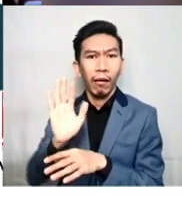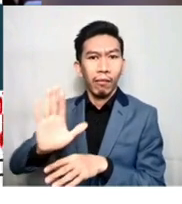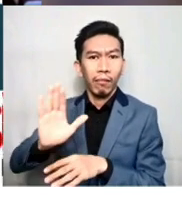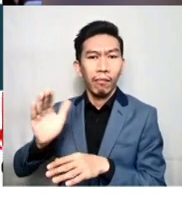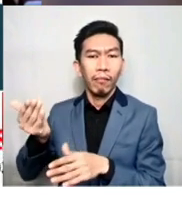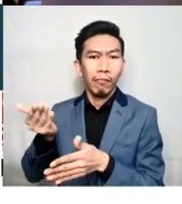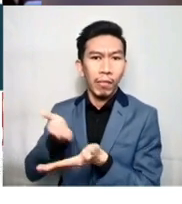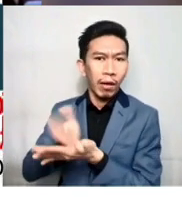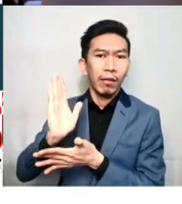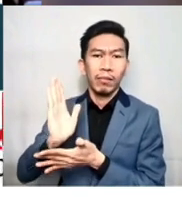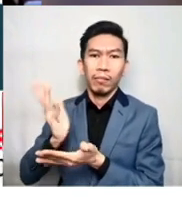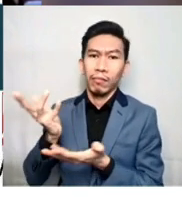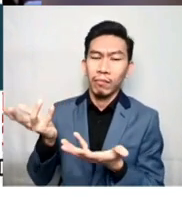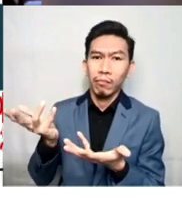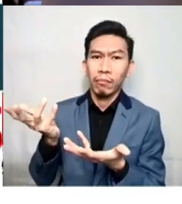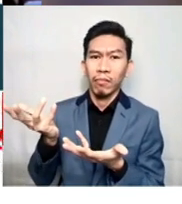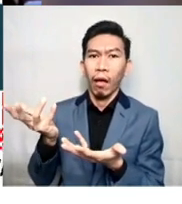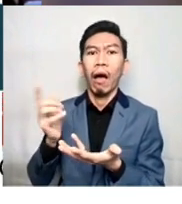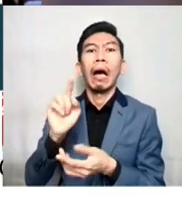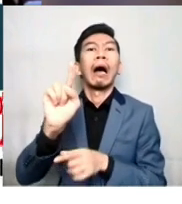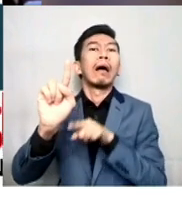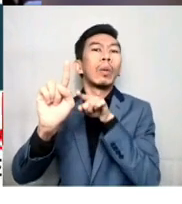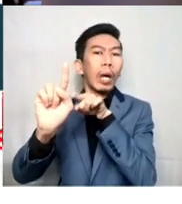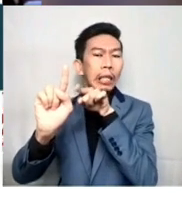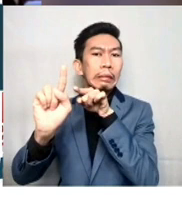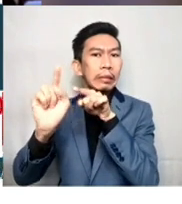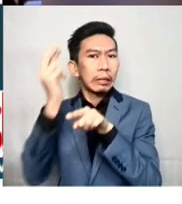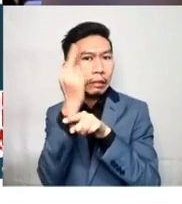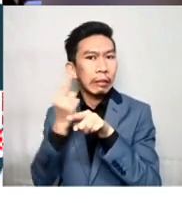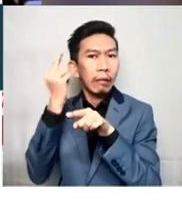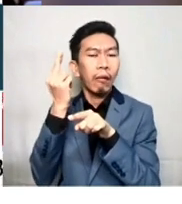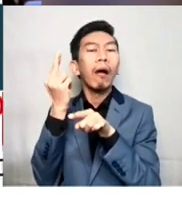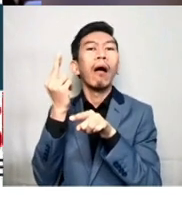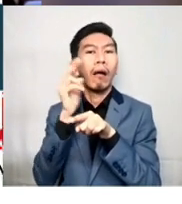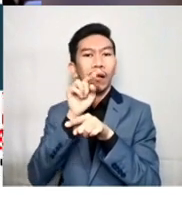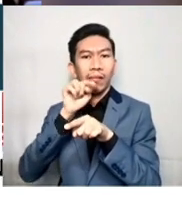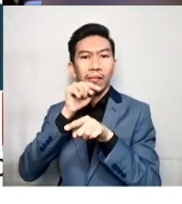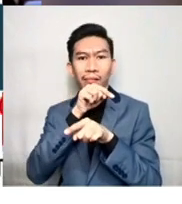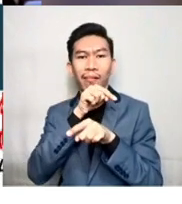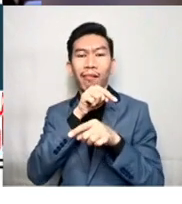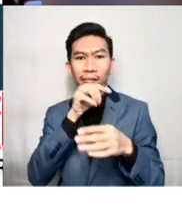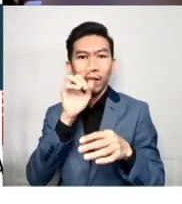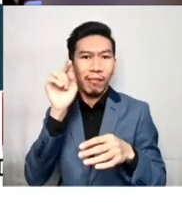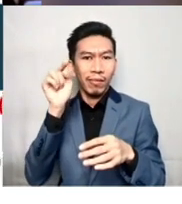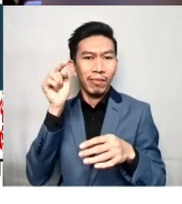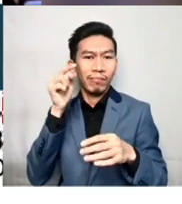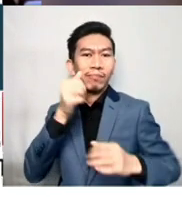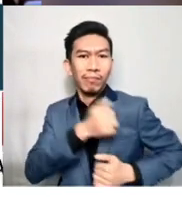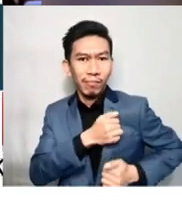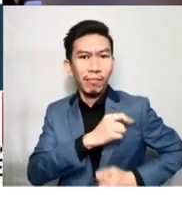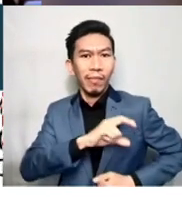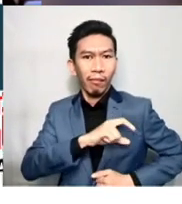kanilang buhay, except that they have been at the crosshairs of state security forces at the